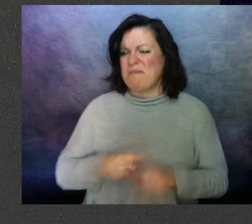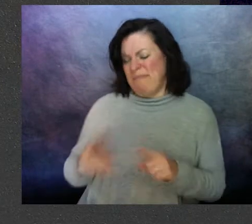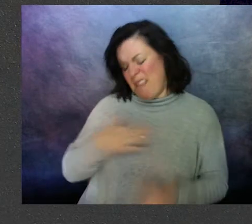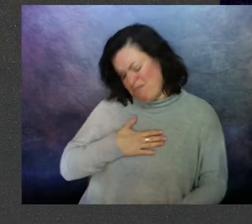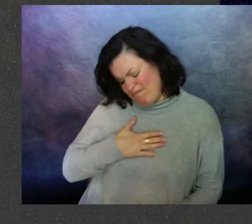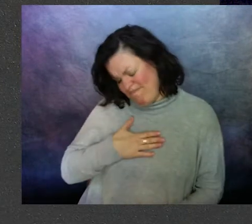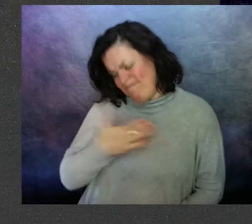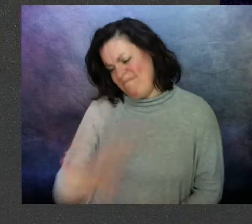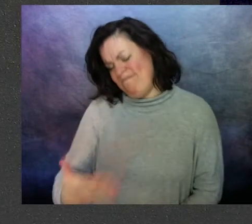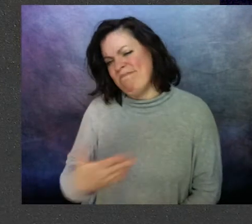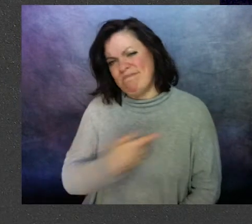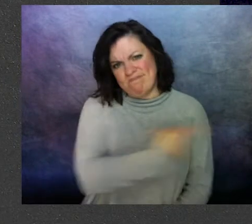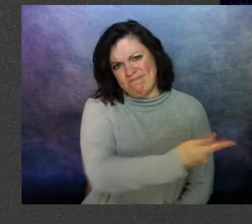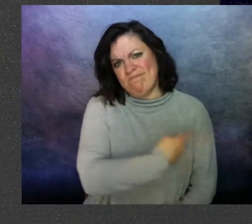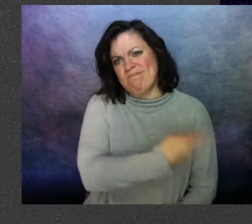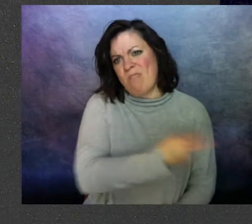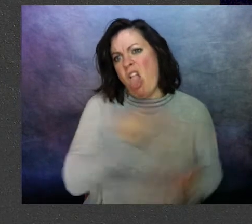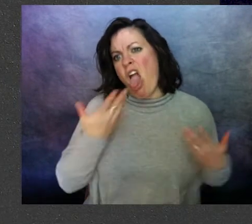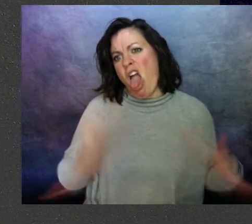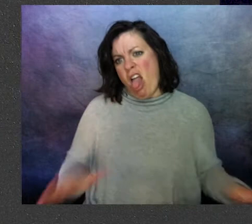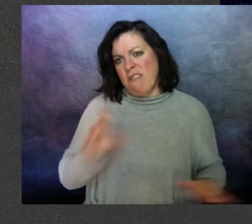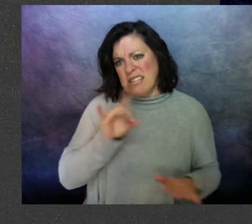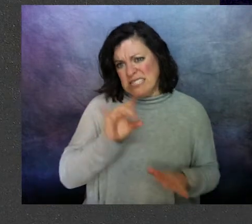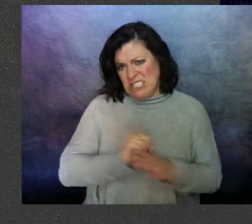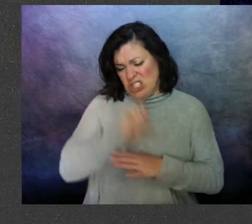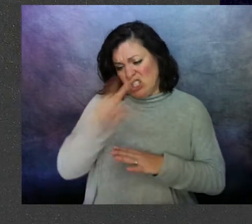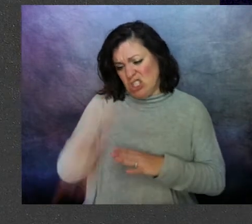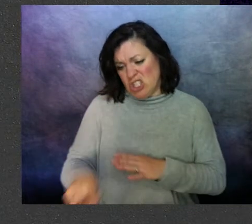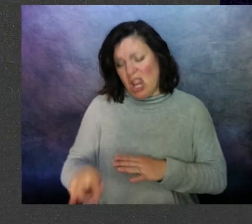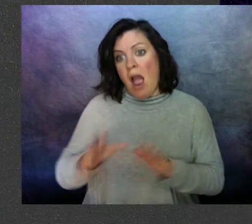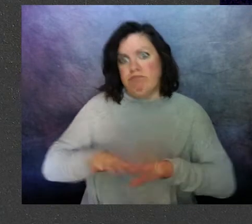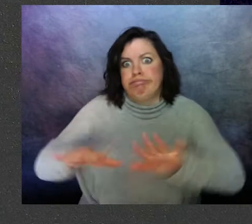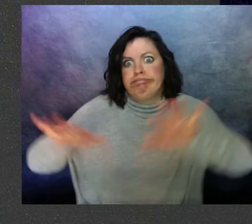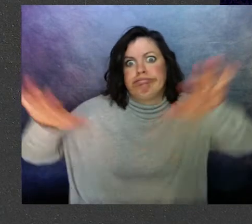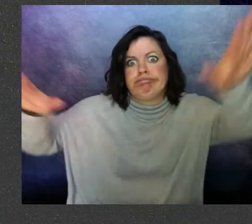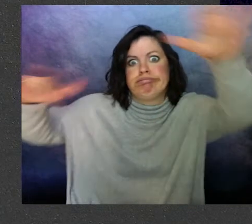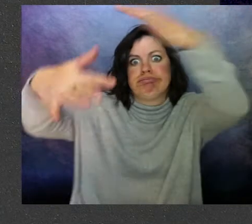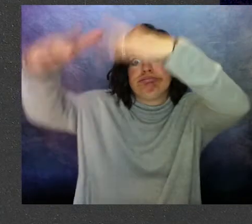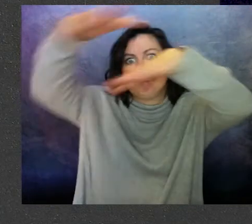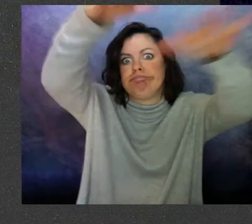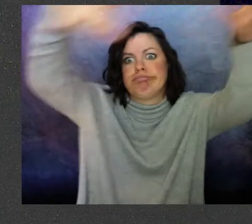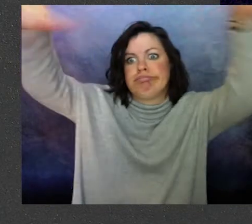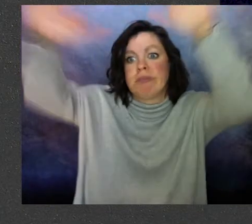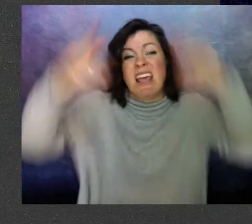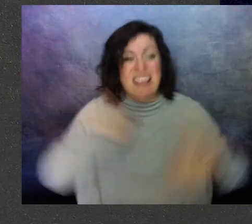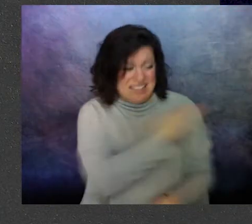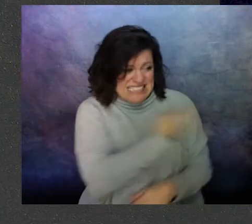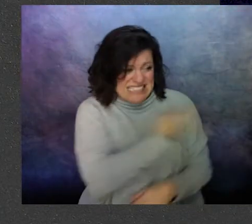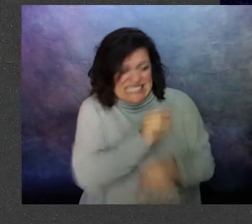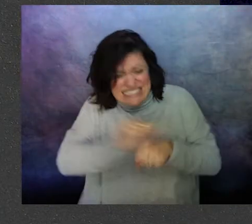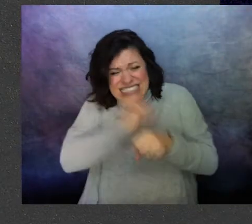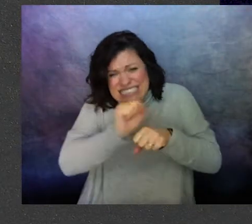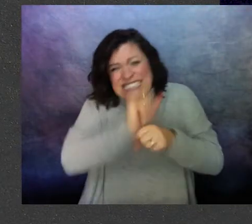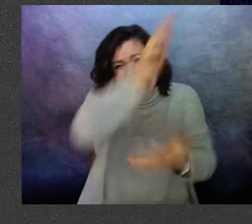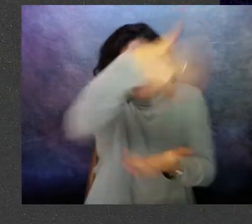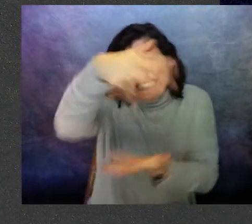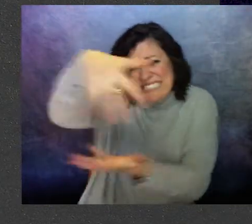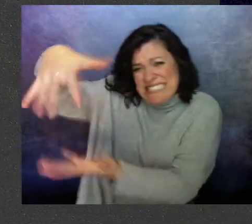jumped into your pile. All the leaves flew away, Clifford said, but Cleo and I got them back. I'm sorry,